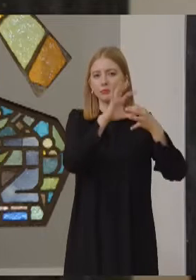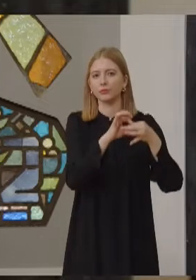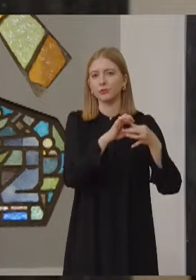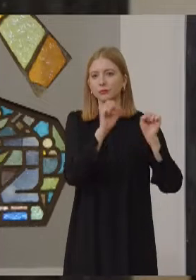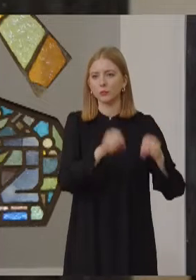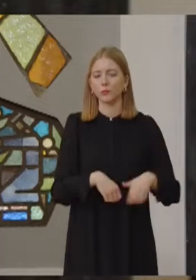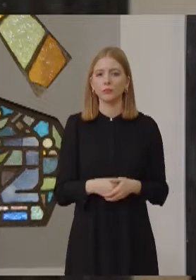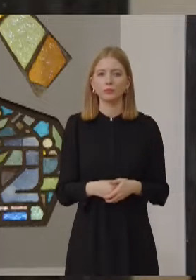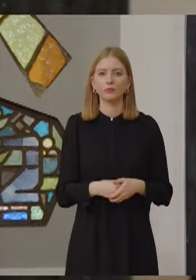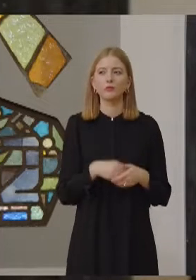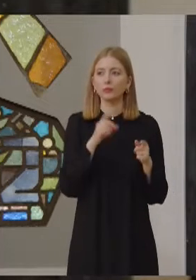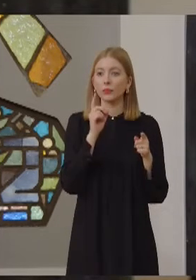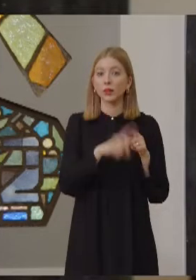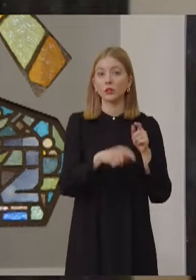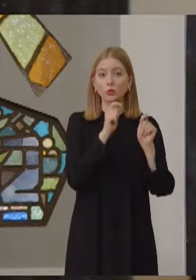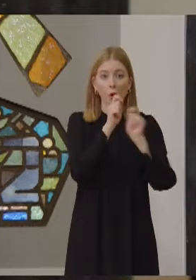to the